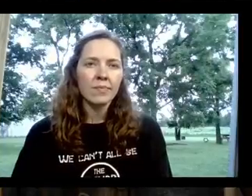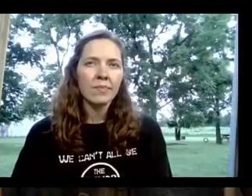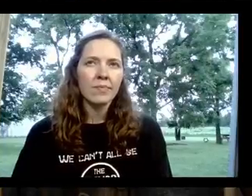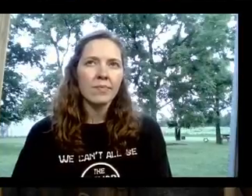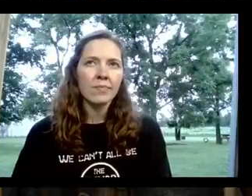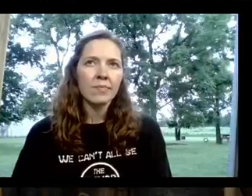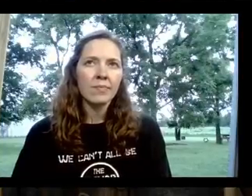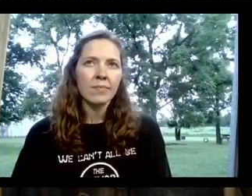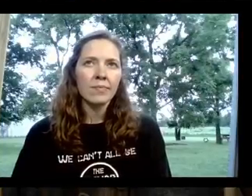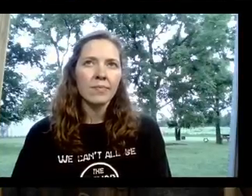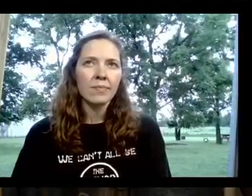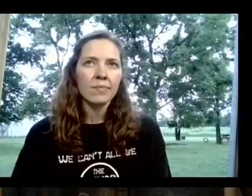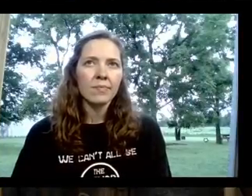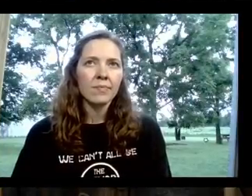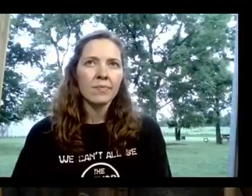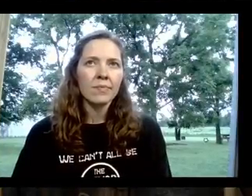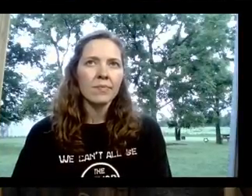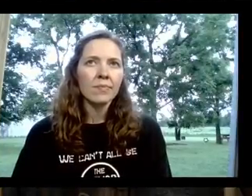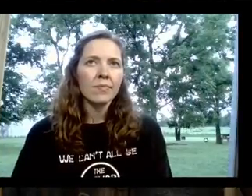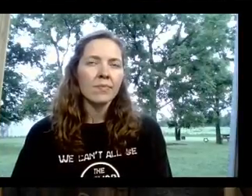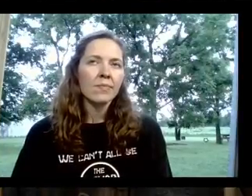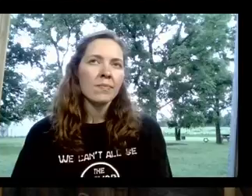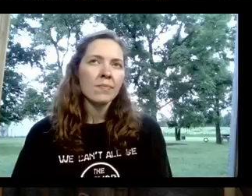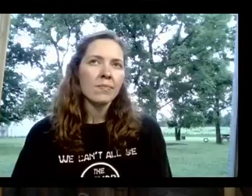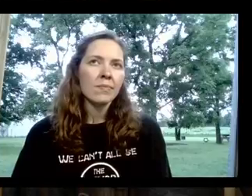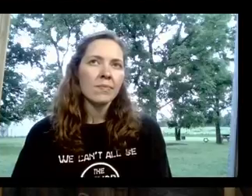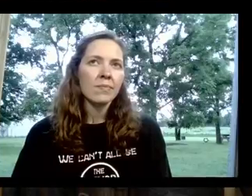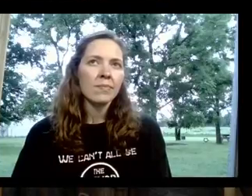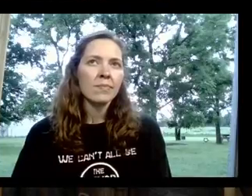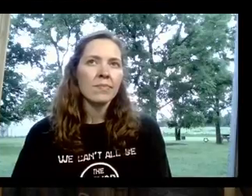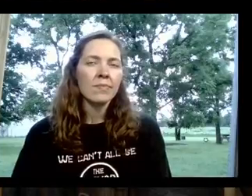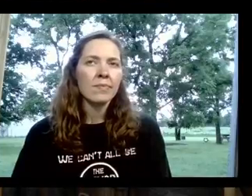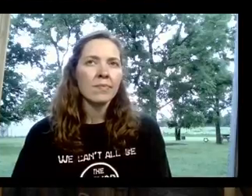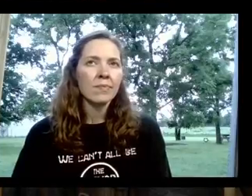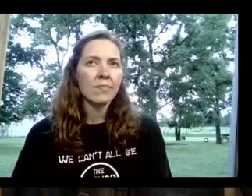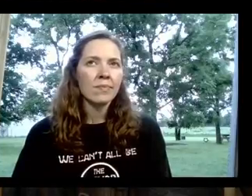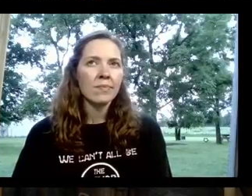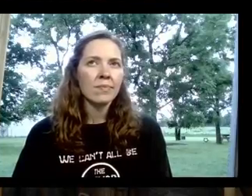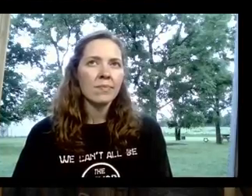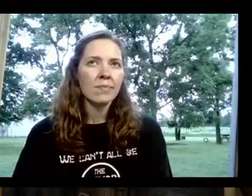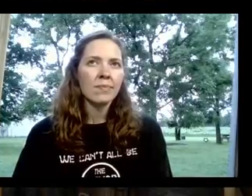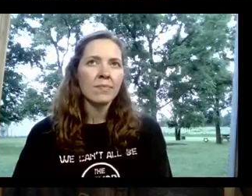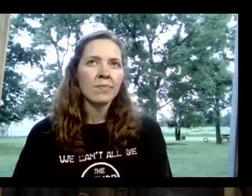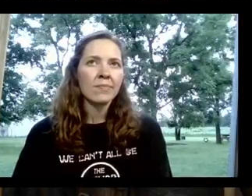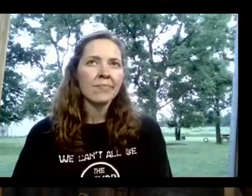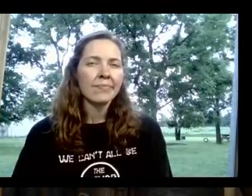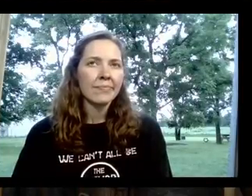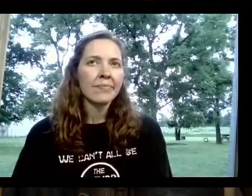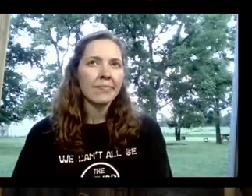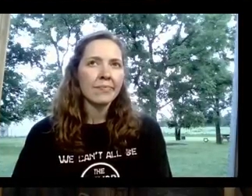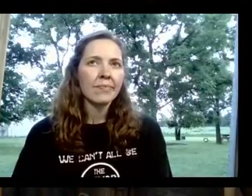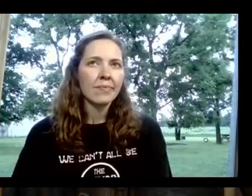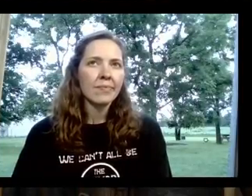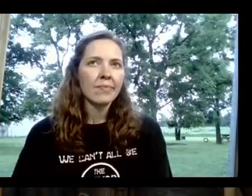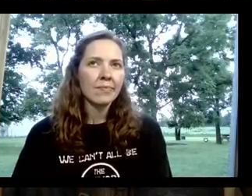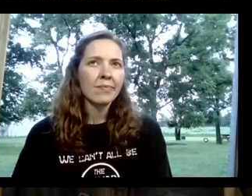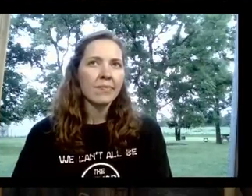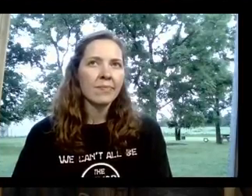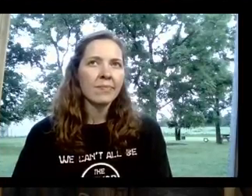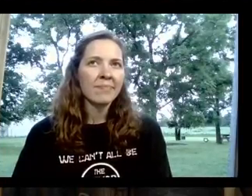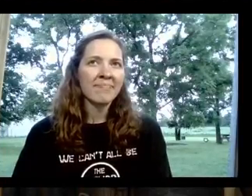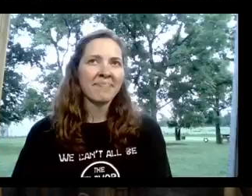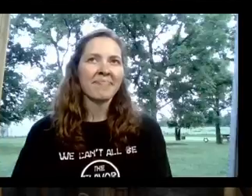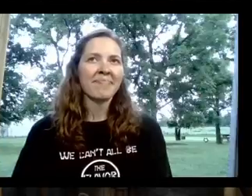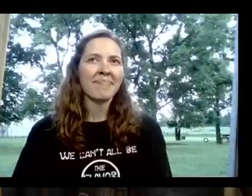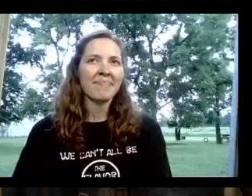buy, you know, like, why would you buy Damascus steel and then make a dinner fork out of it, right? Like, or why would you